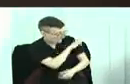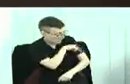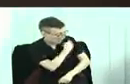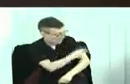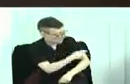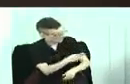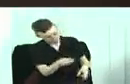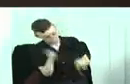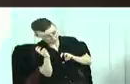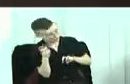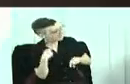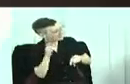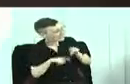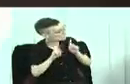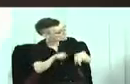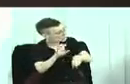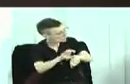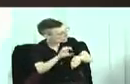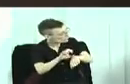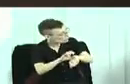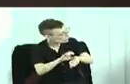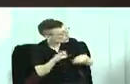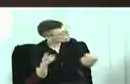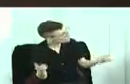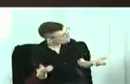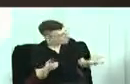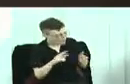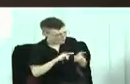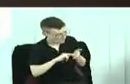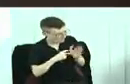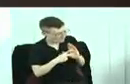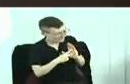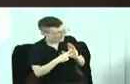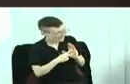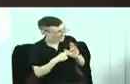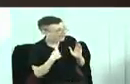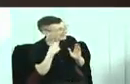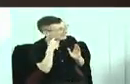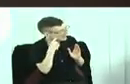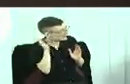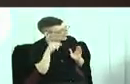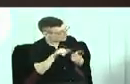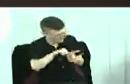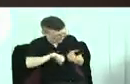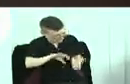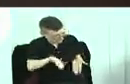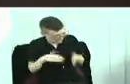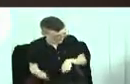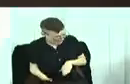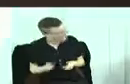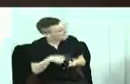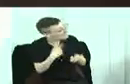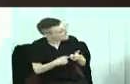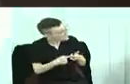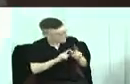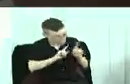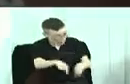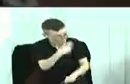go. And she said, because of that, I think that I'm going to die on that table and then I'm going to suffer in